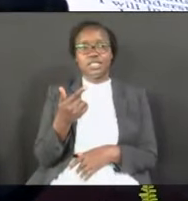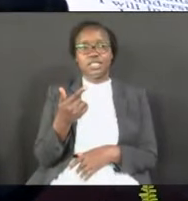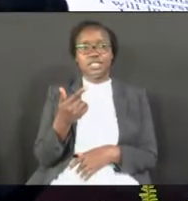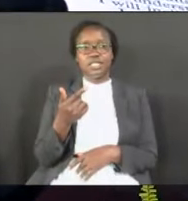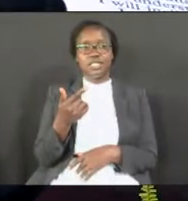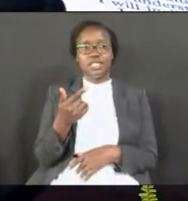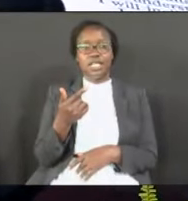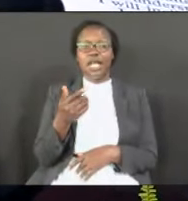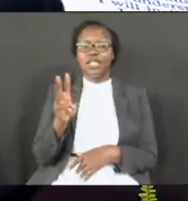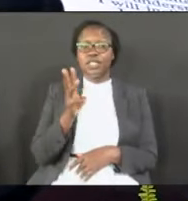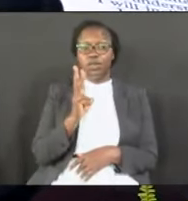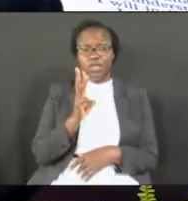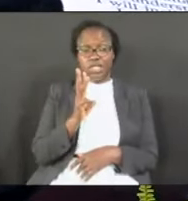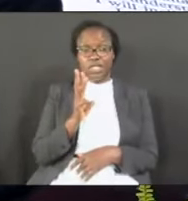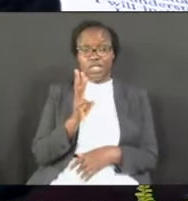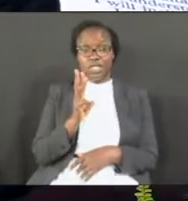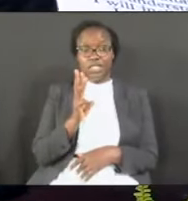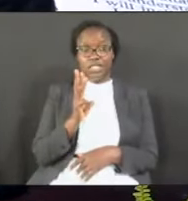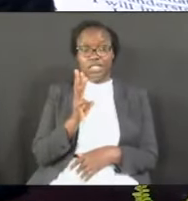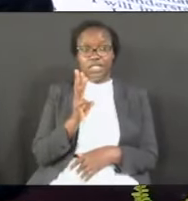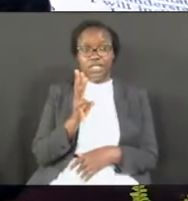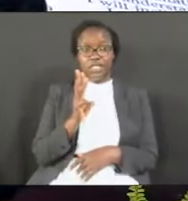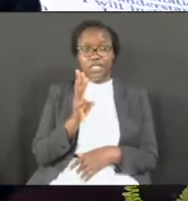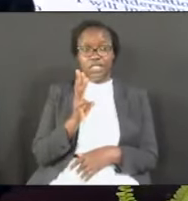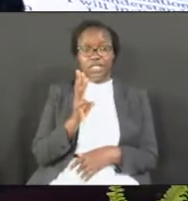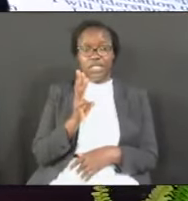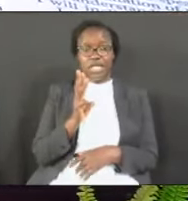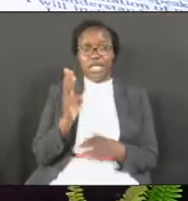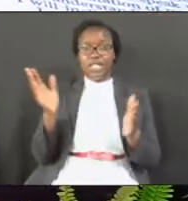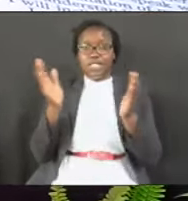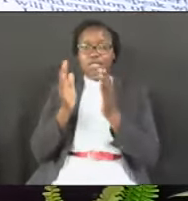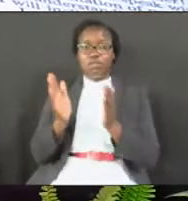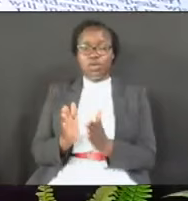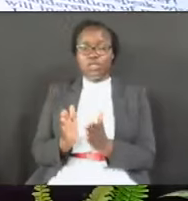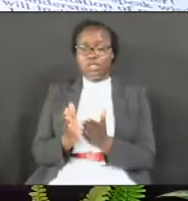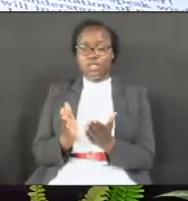the water, the bottle was used up.